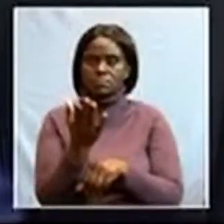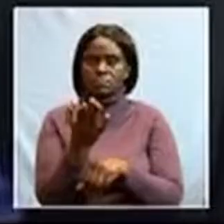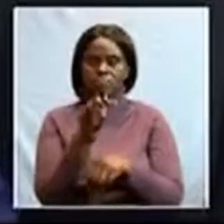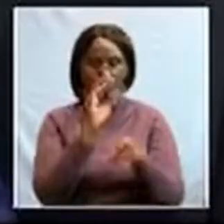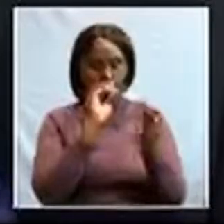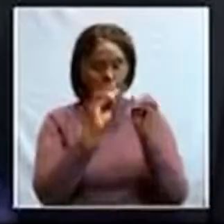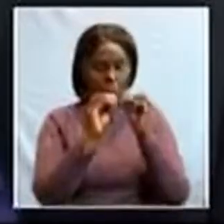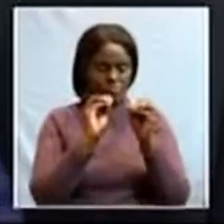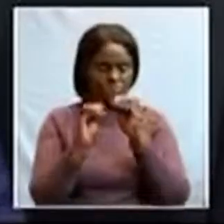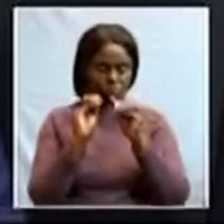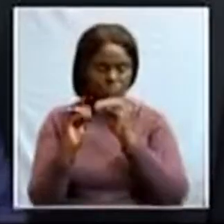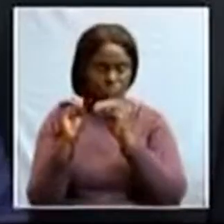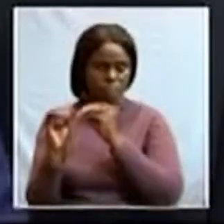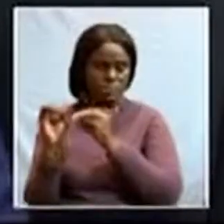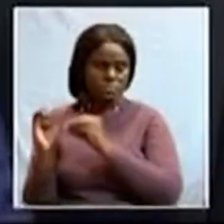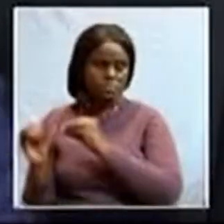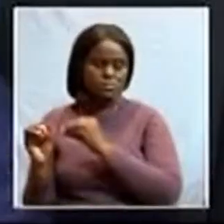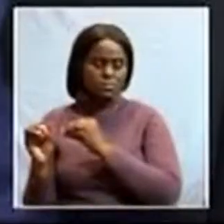rehabilitating